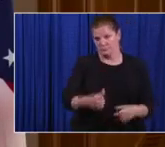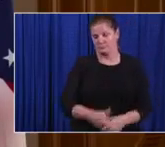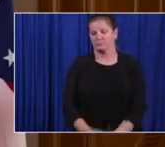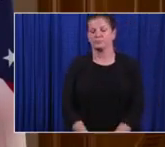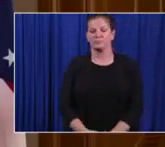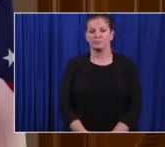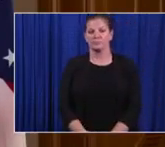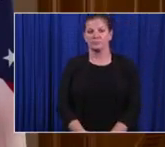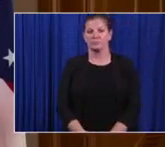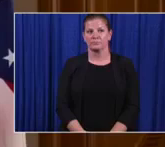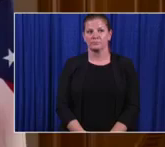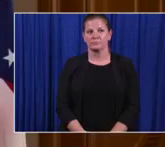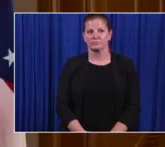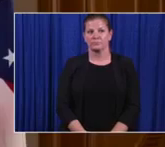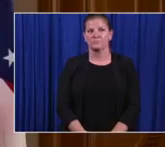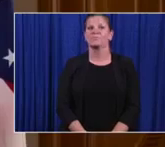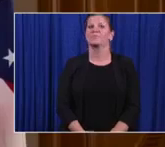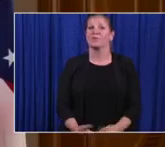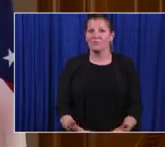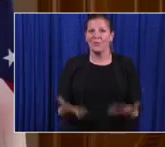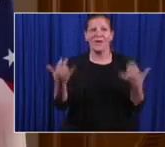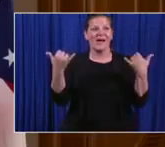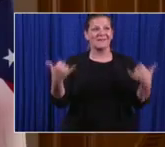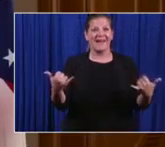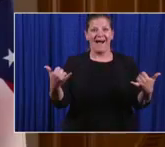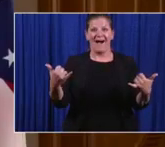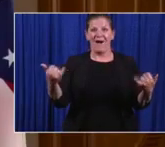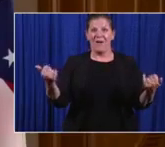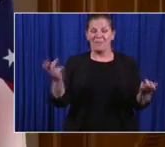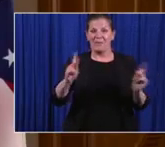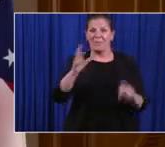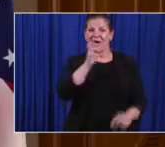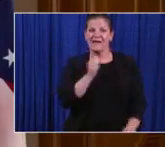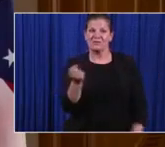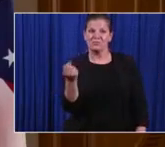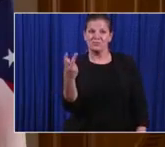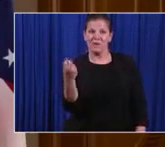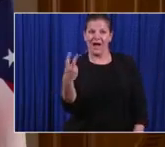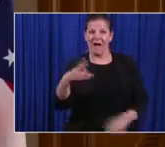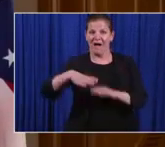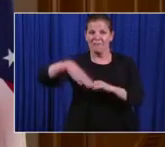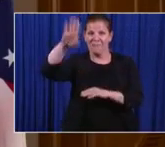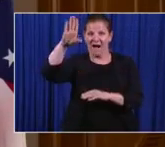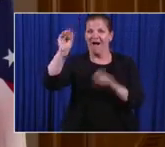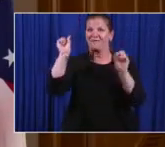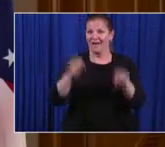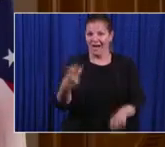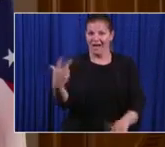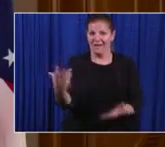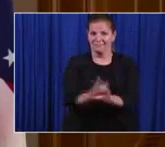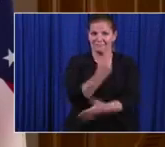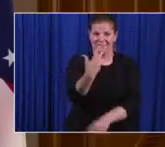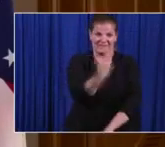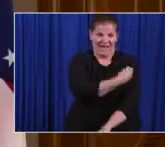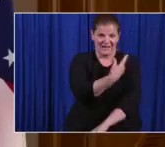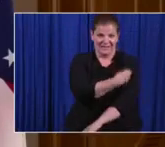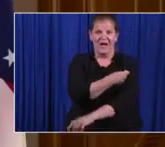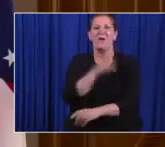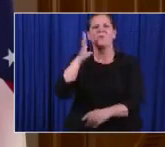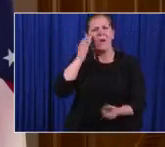Now that 12-year-olds and up can be vaccinated, we know that parents and guardians and young people may have